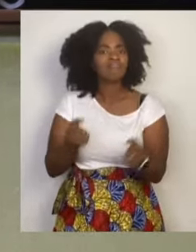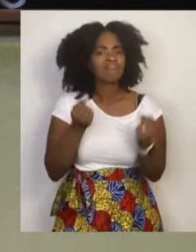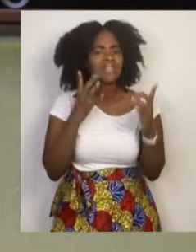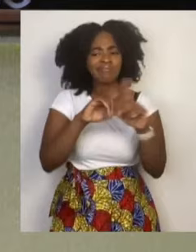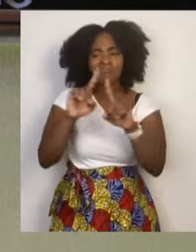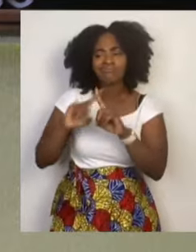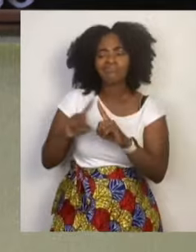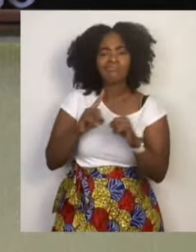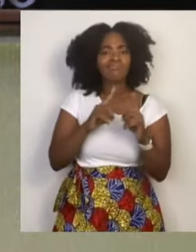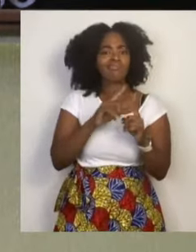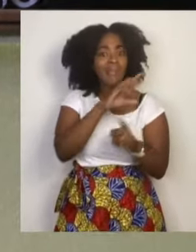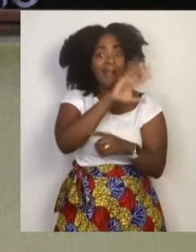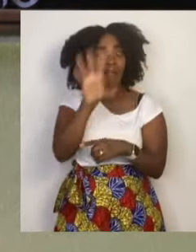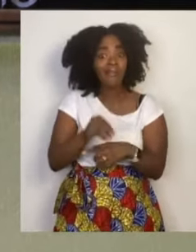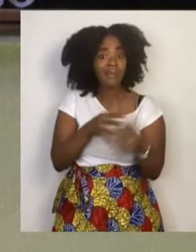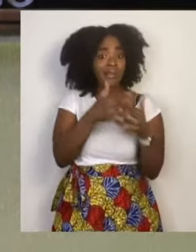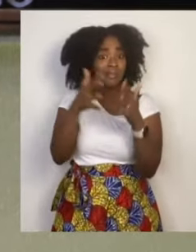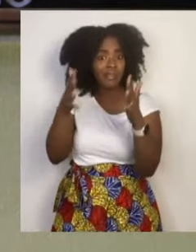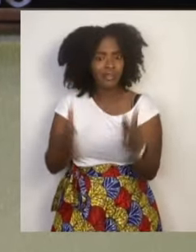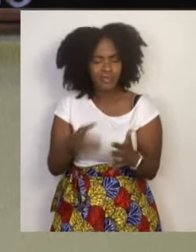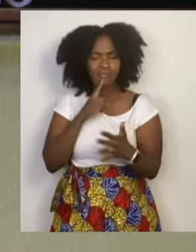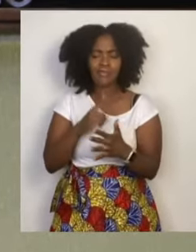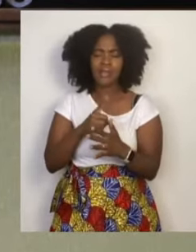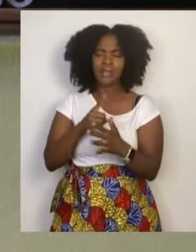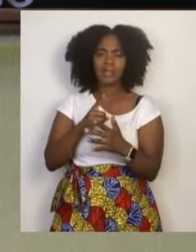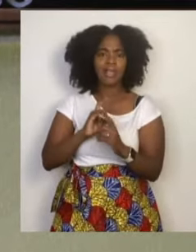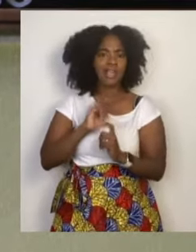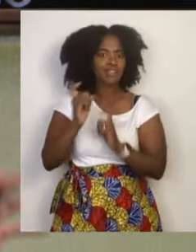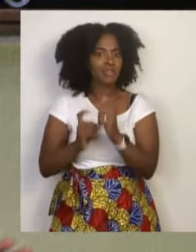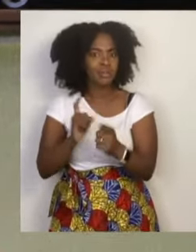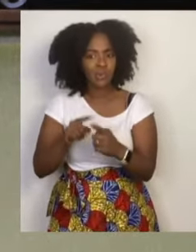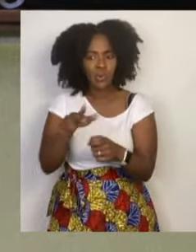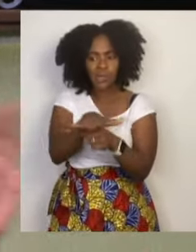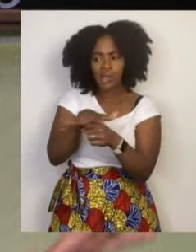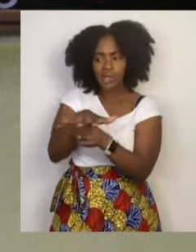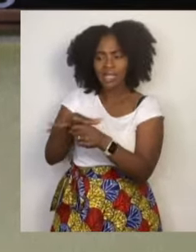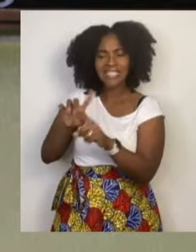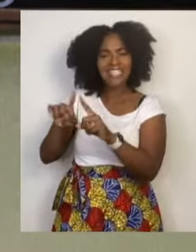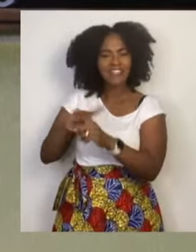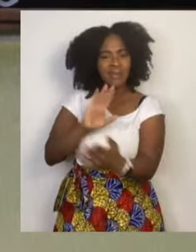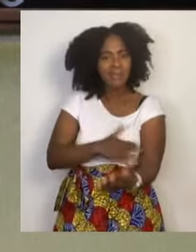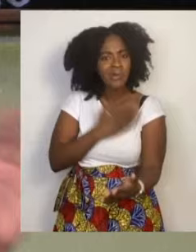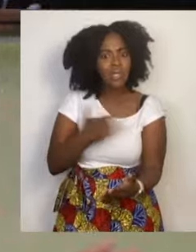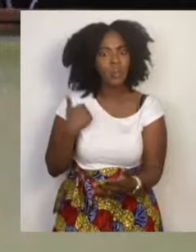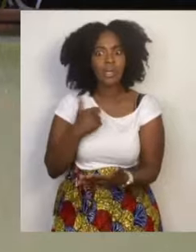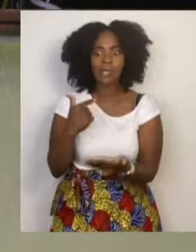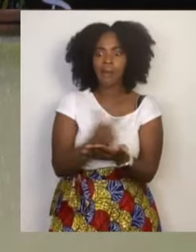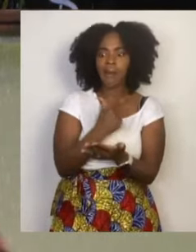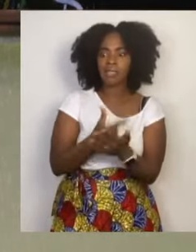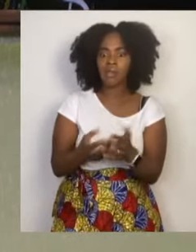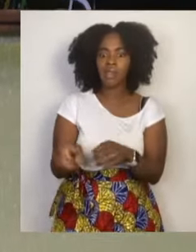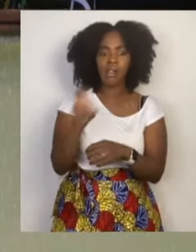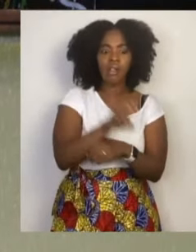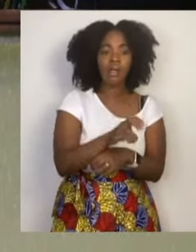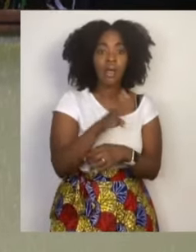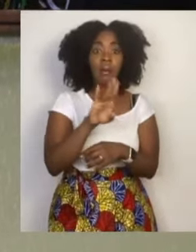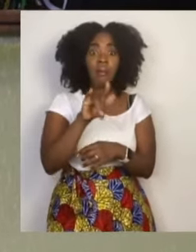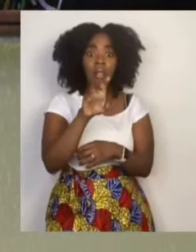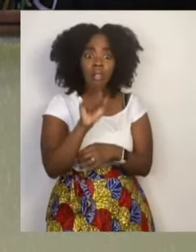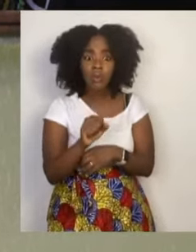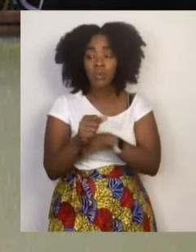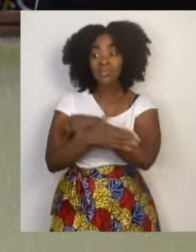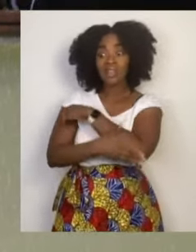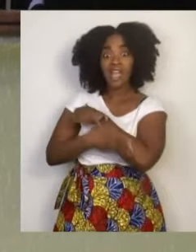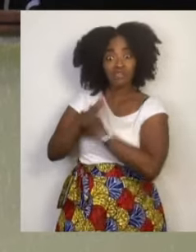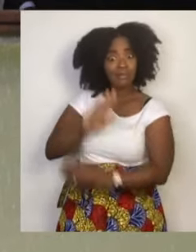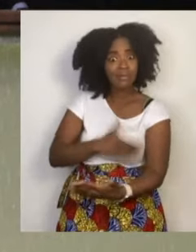spaces. Even we can go from gospel to blues to country to R&B to rap. I know